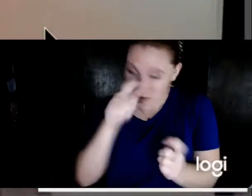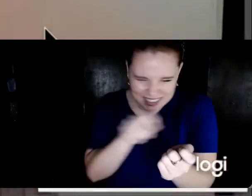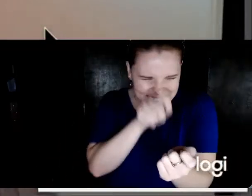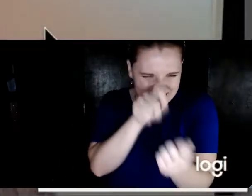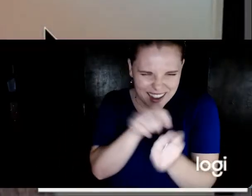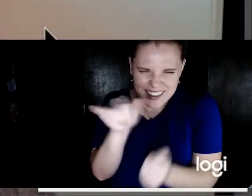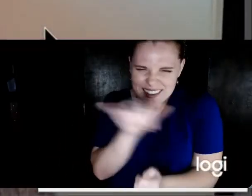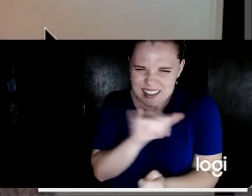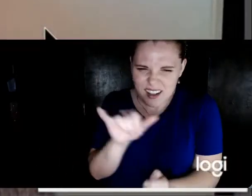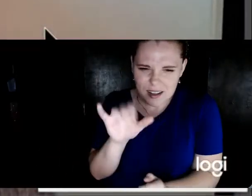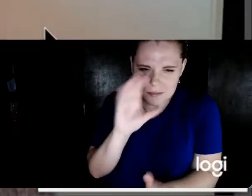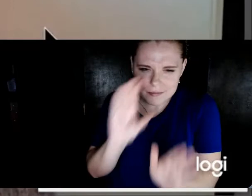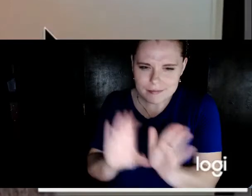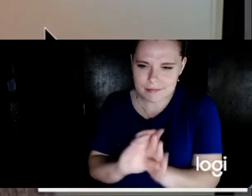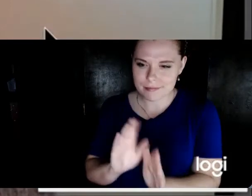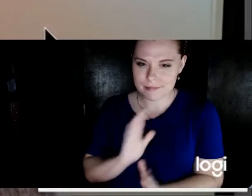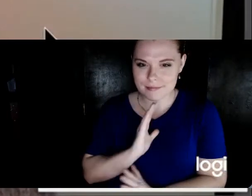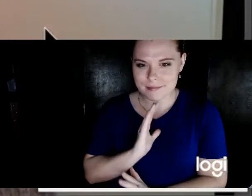photo, but